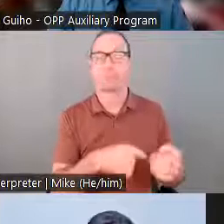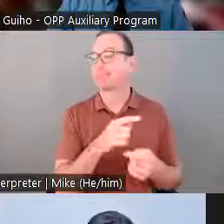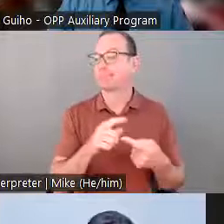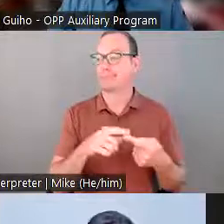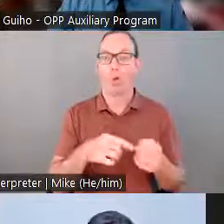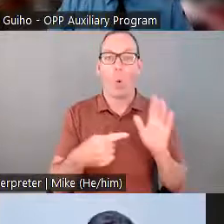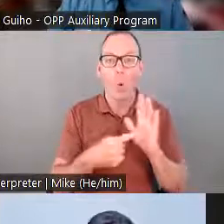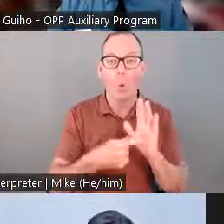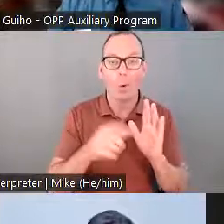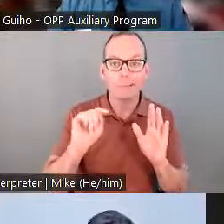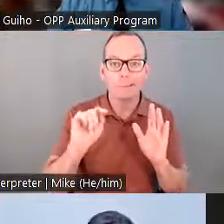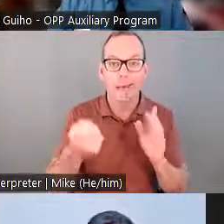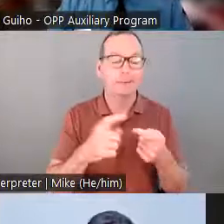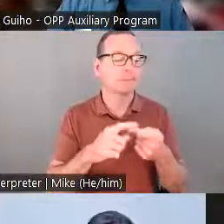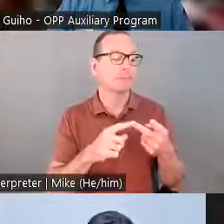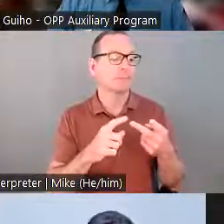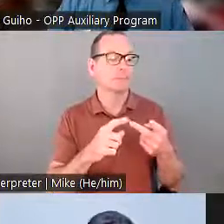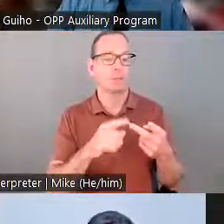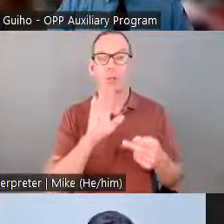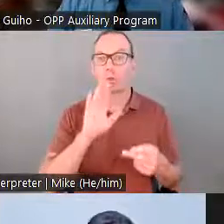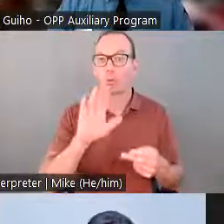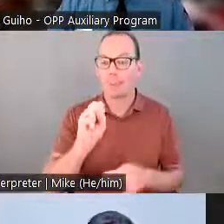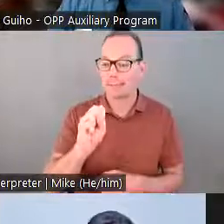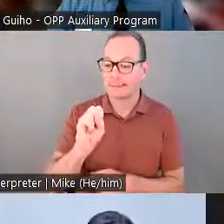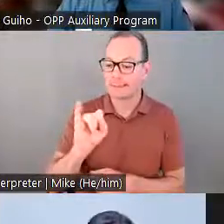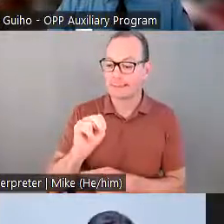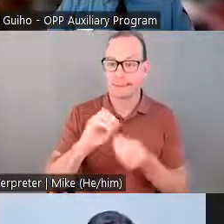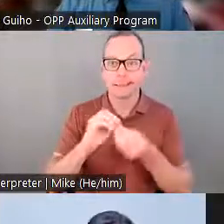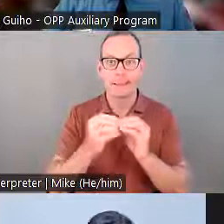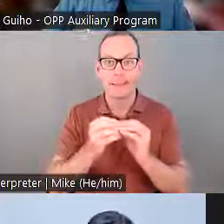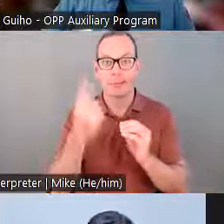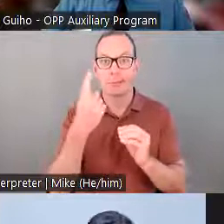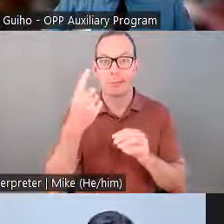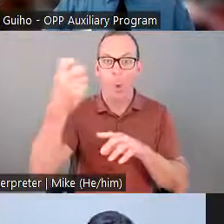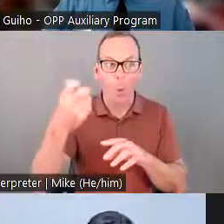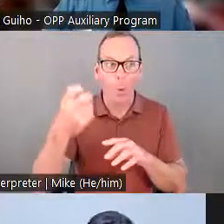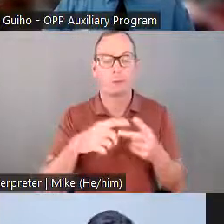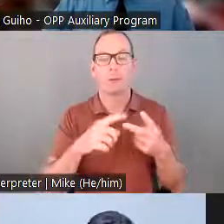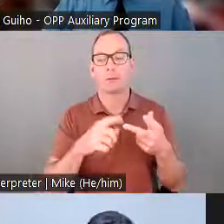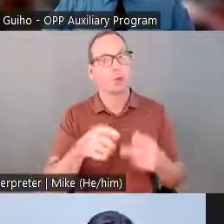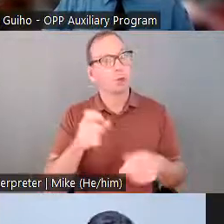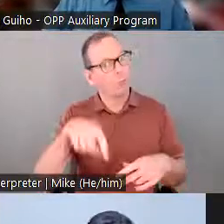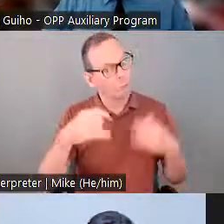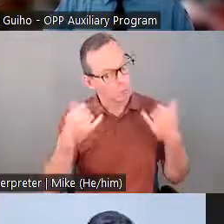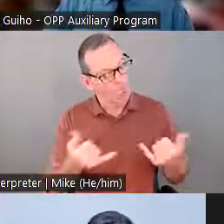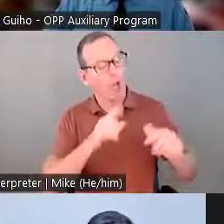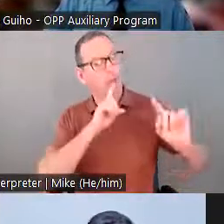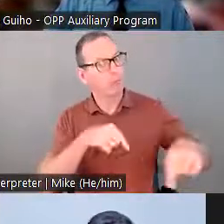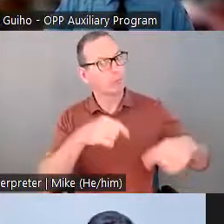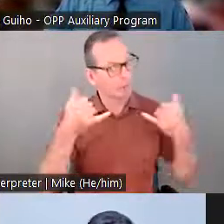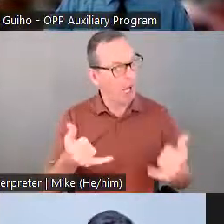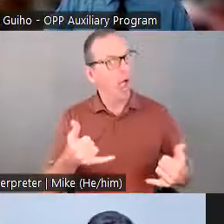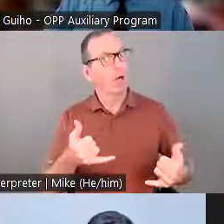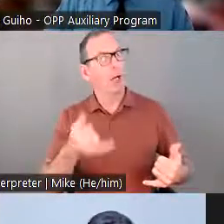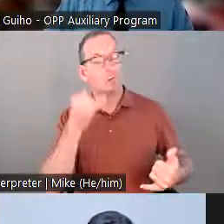been compromised, and they're going to arrest you. The number one tip I can provide here is that if